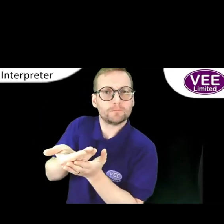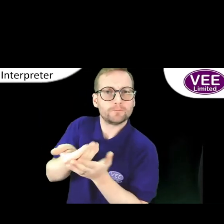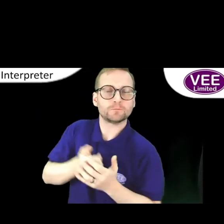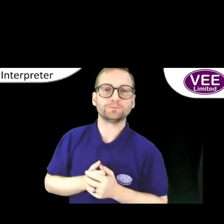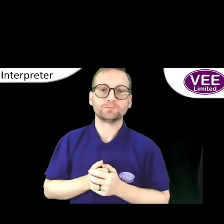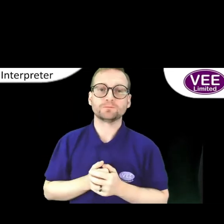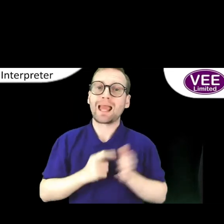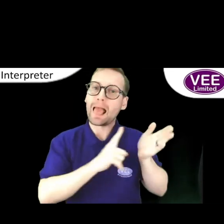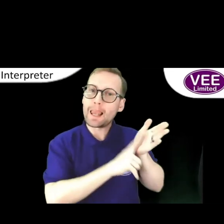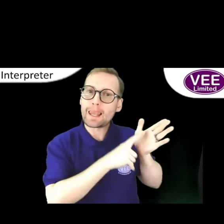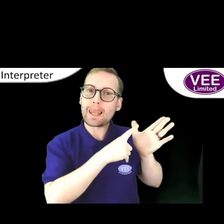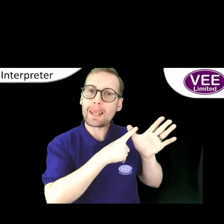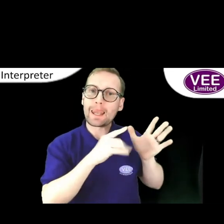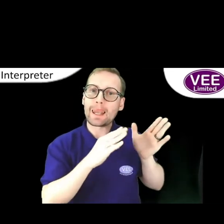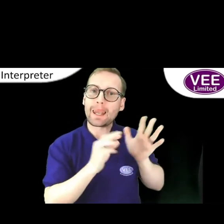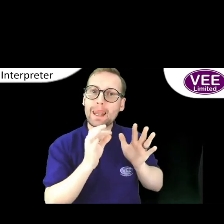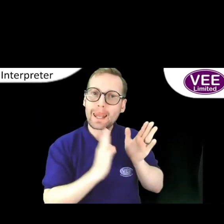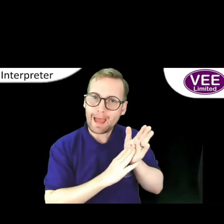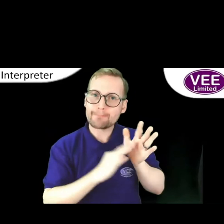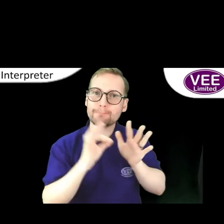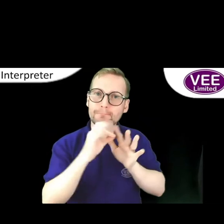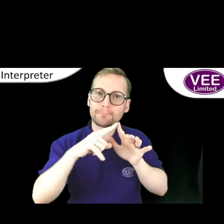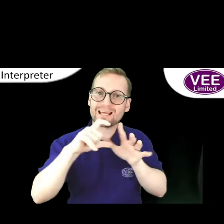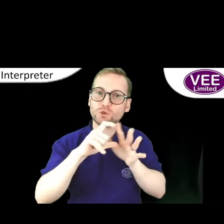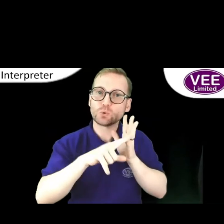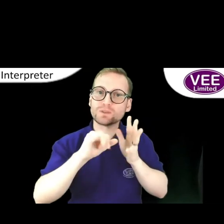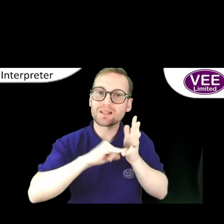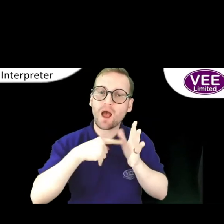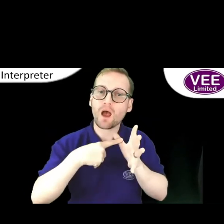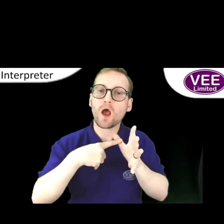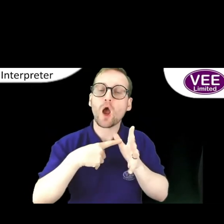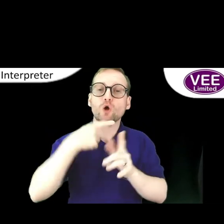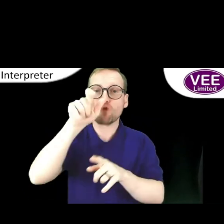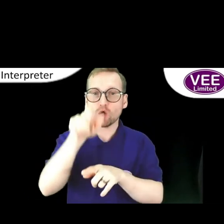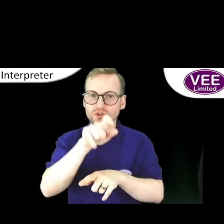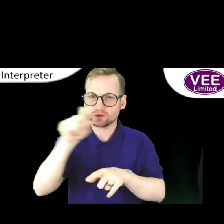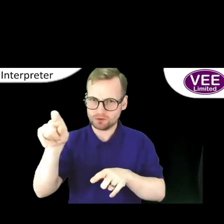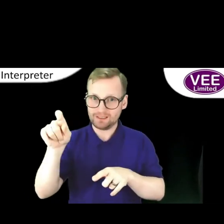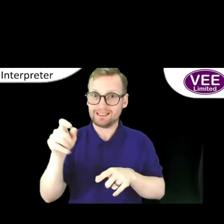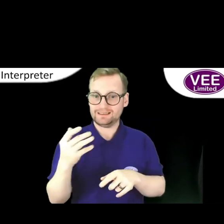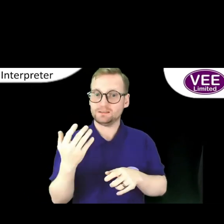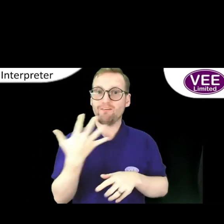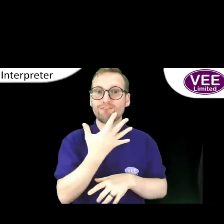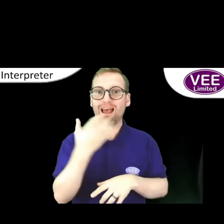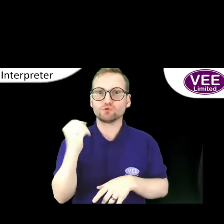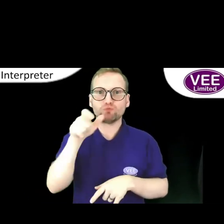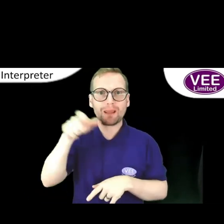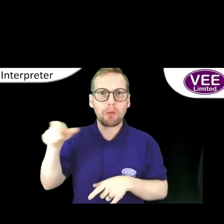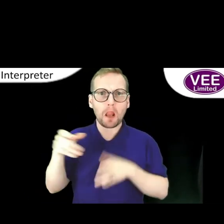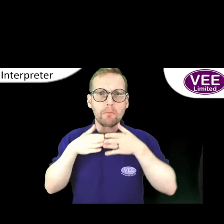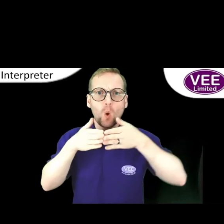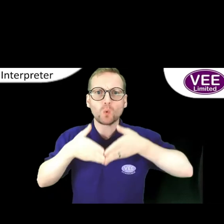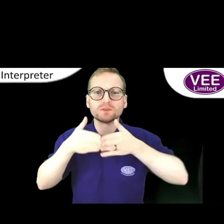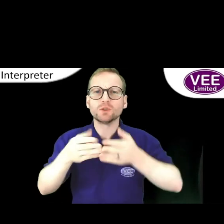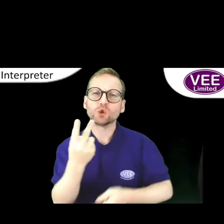The Lampedusa Cross began its journey as a boat in 2013, carrying nearly 500 migrants from